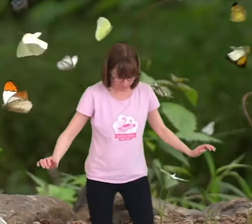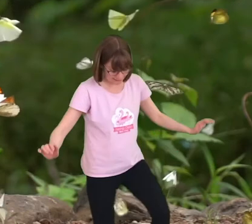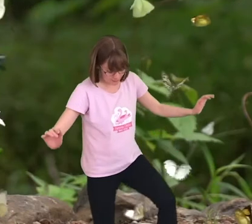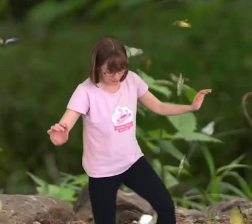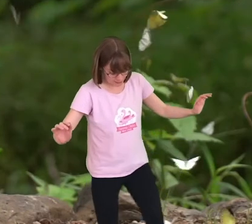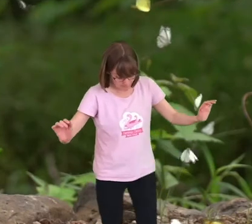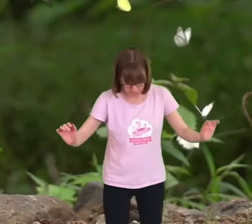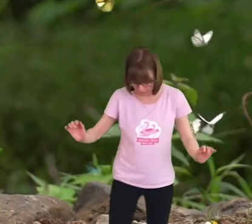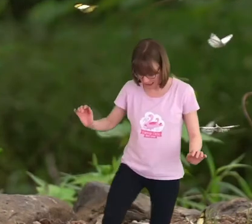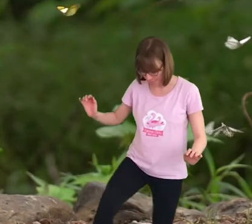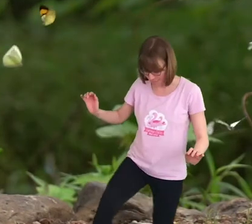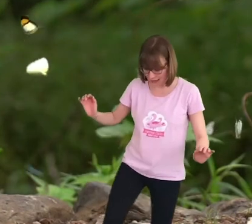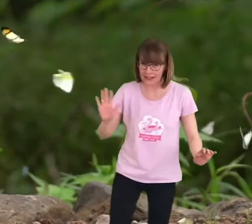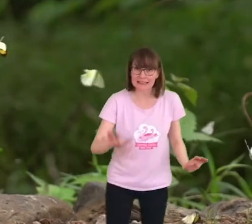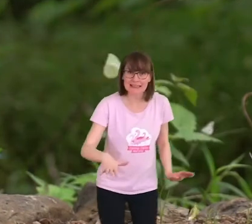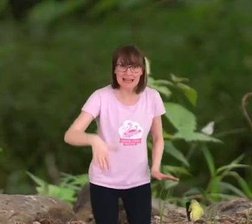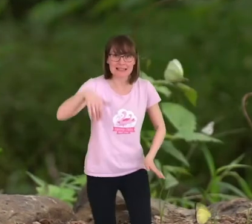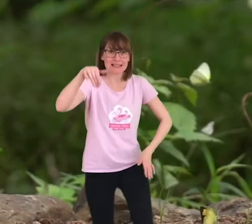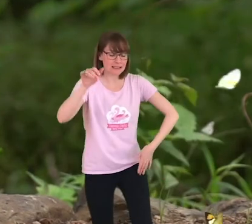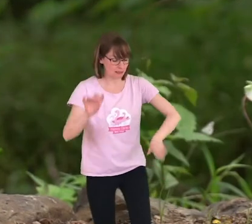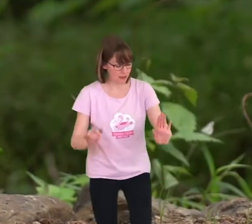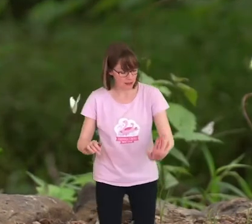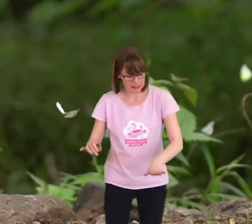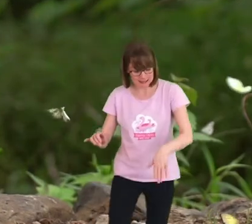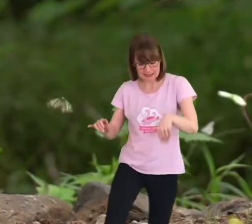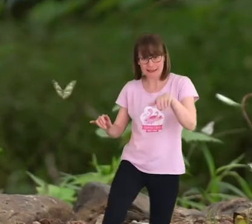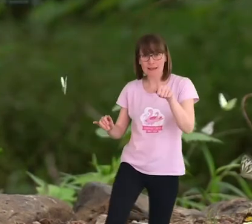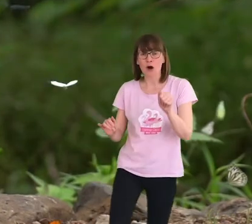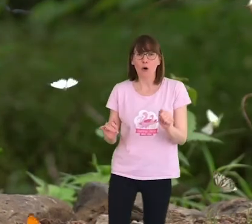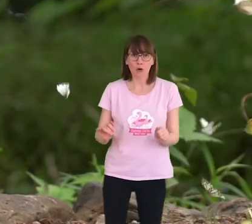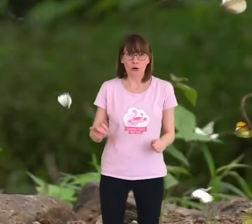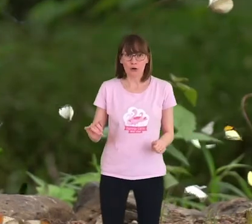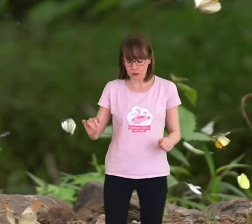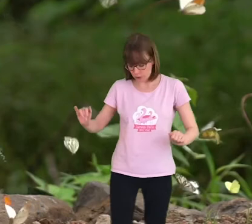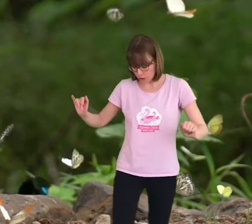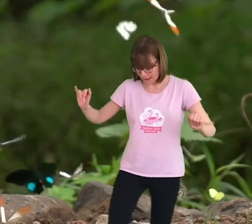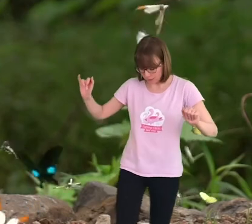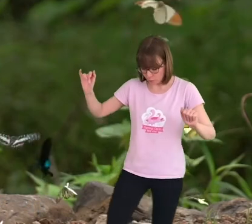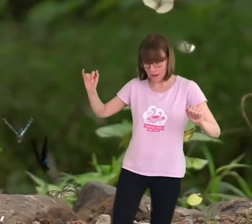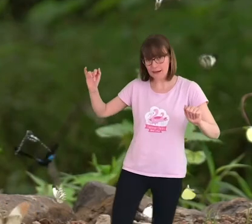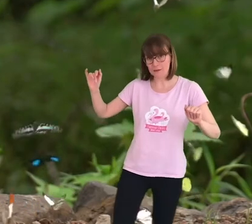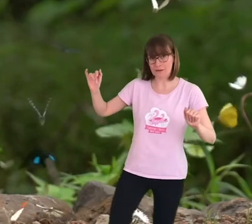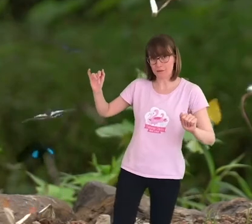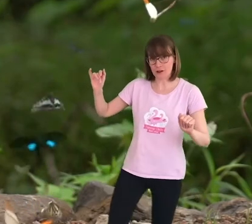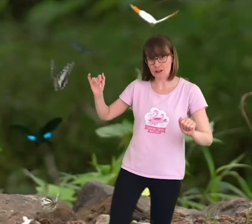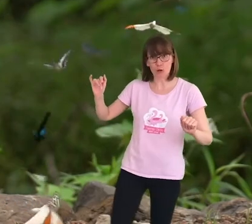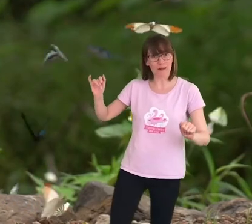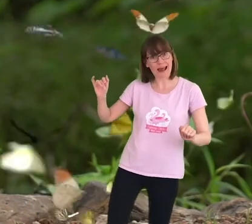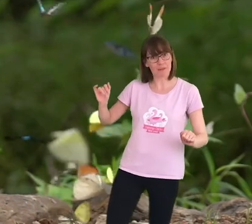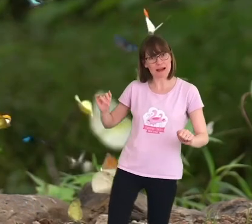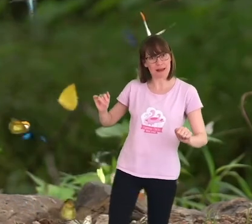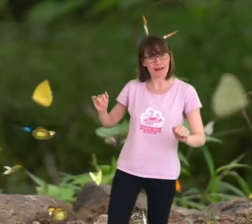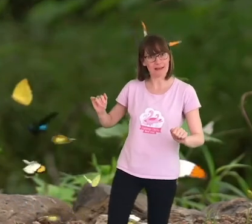So I'm picking them up, putting them down, having a little taste and a taste. Or you could do a little wiggle with a foot